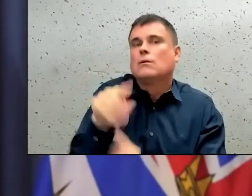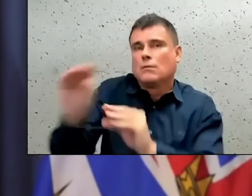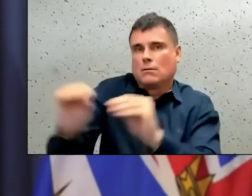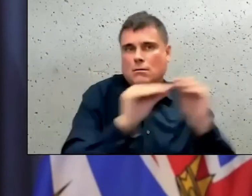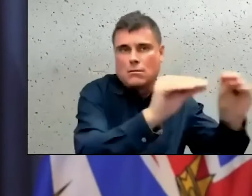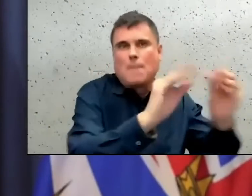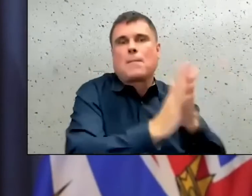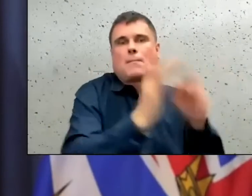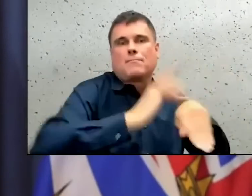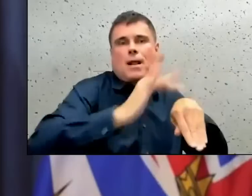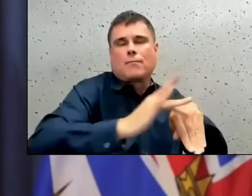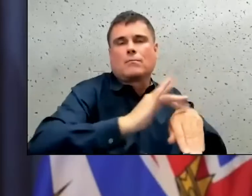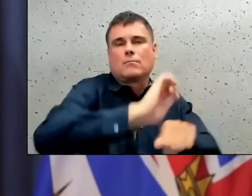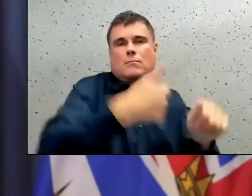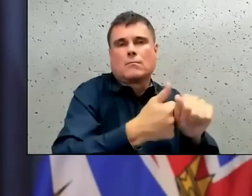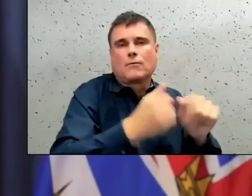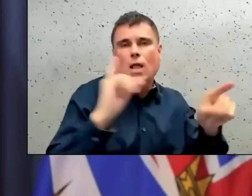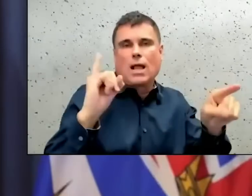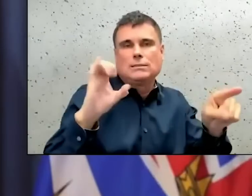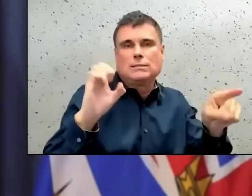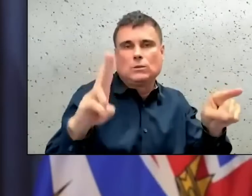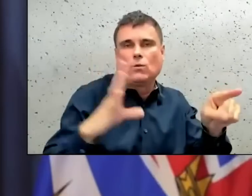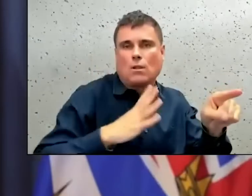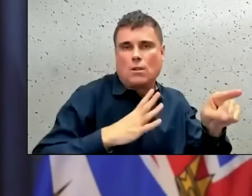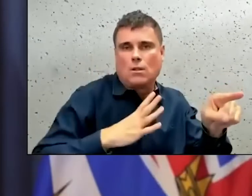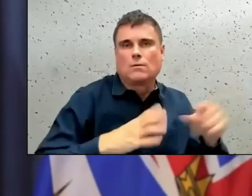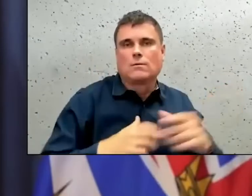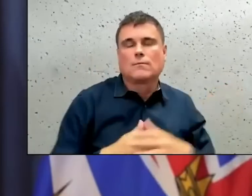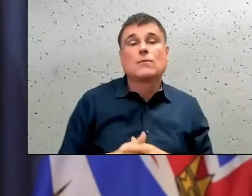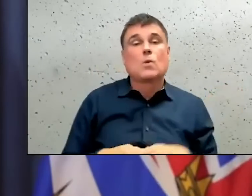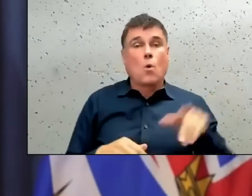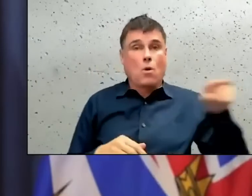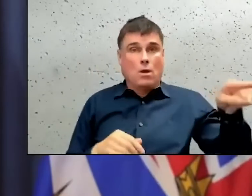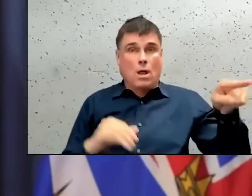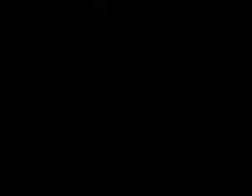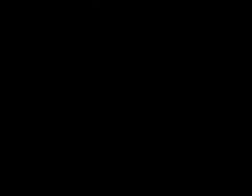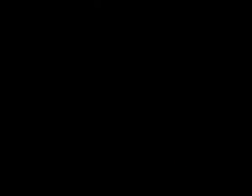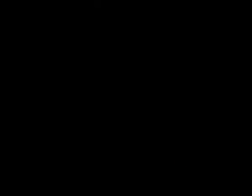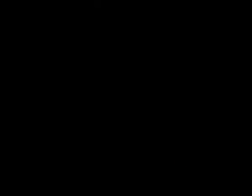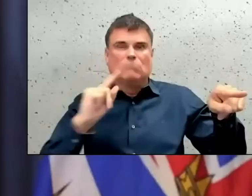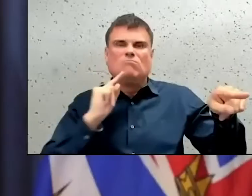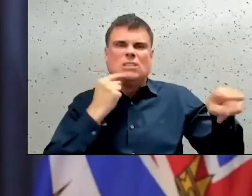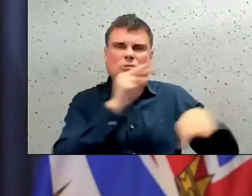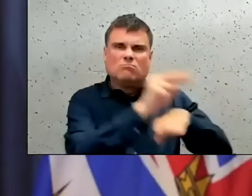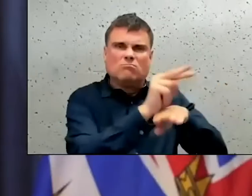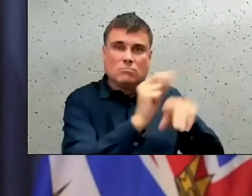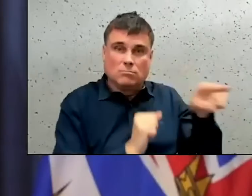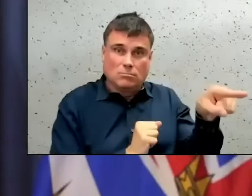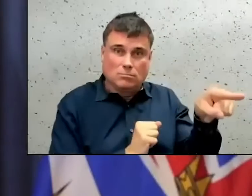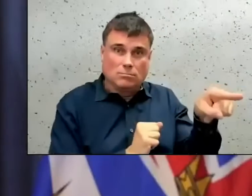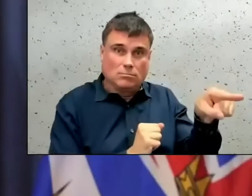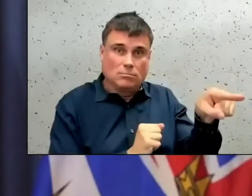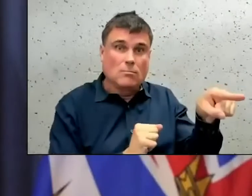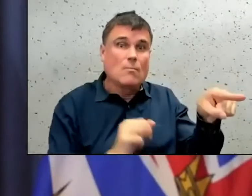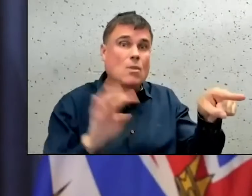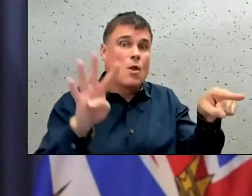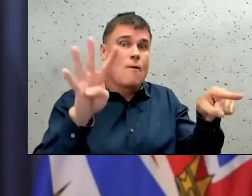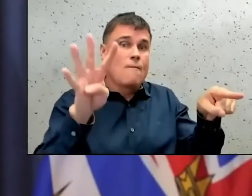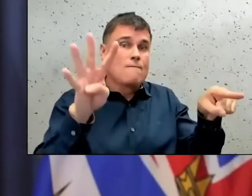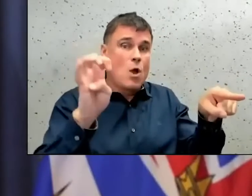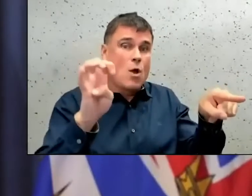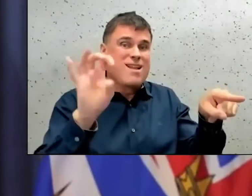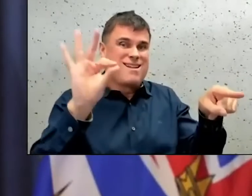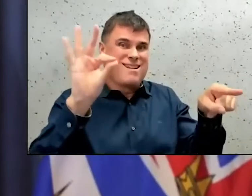total census in terms of critical care, all things, this is COVID-19 and everything else, is 490 as